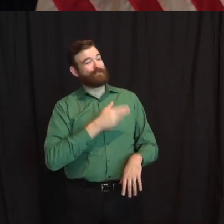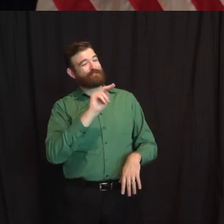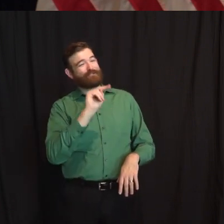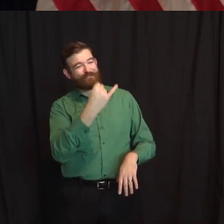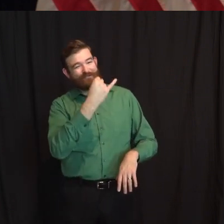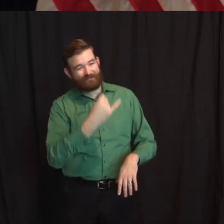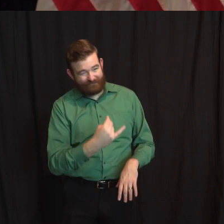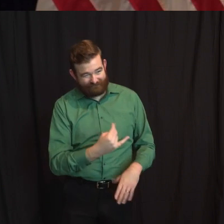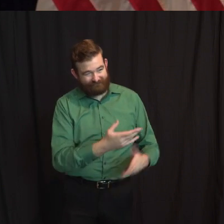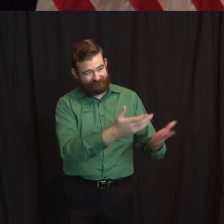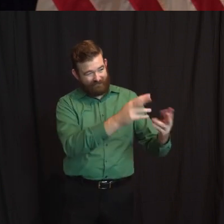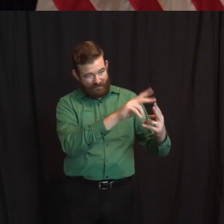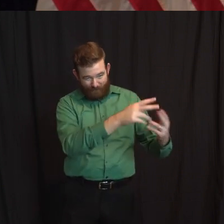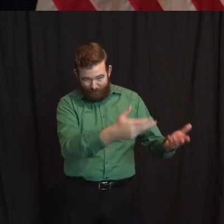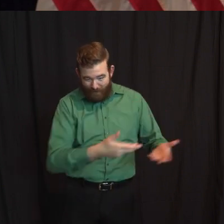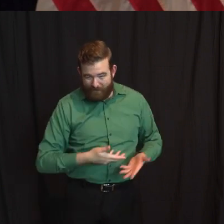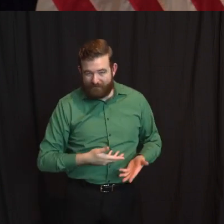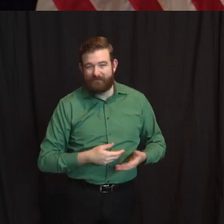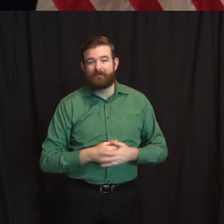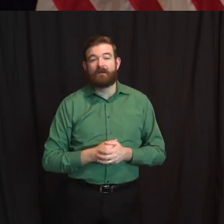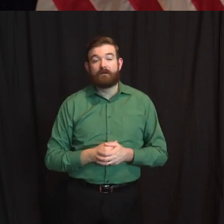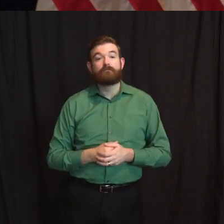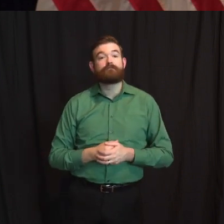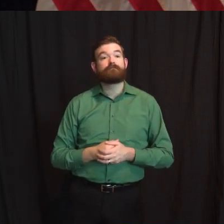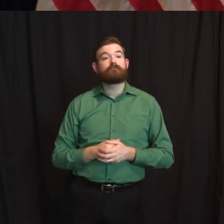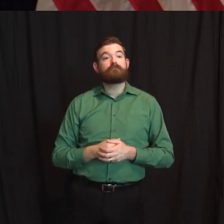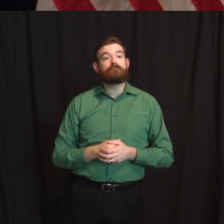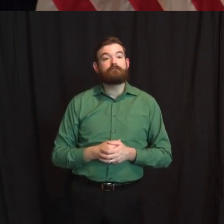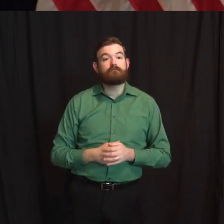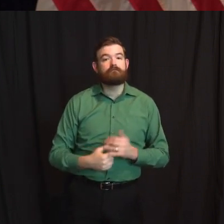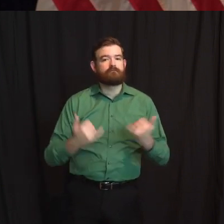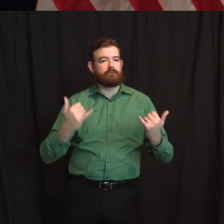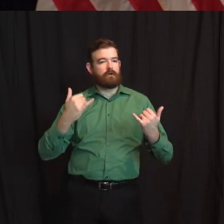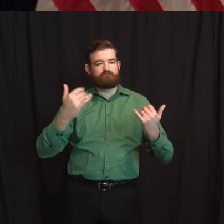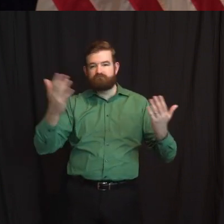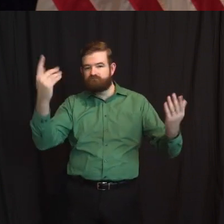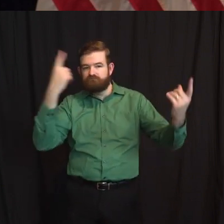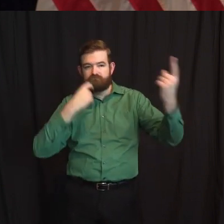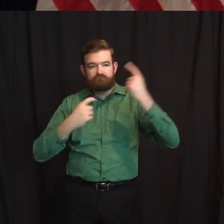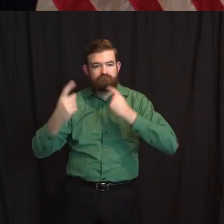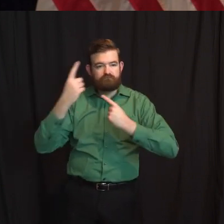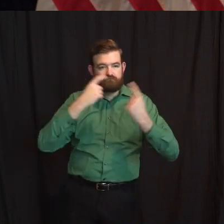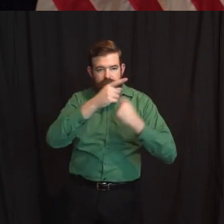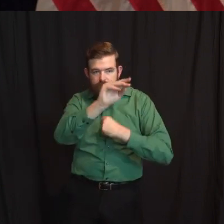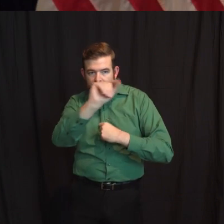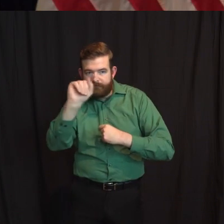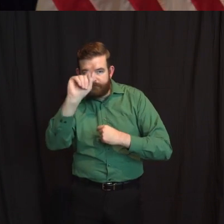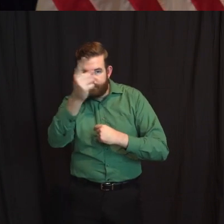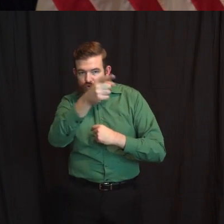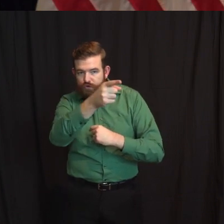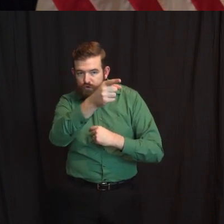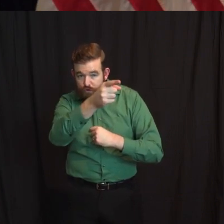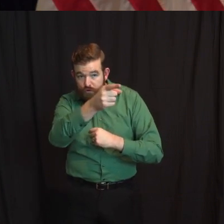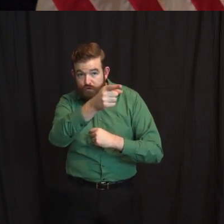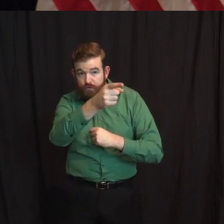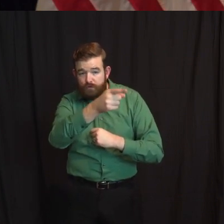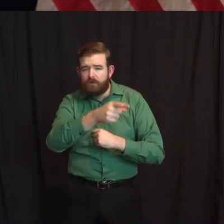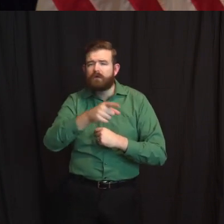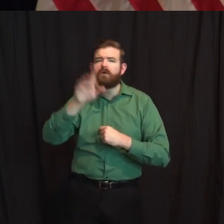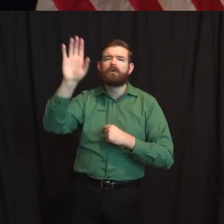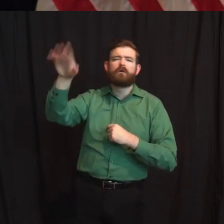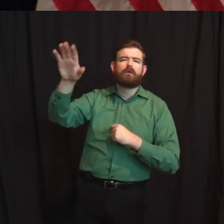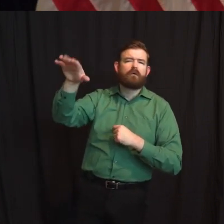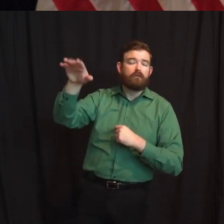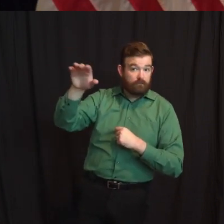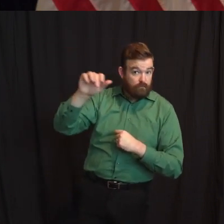huh? Matt, we'll start over here if that's okay. And just to say, Mahan, correct me if I'm wrong, tomorrow will be